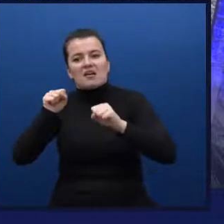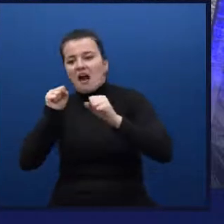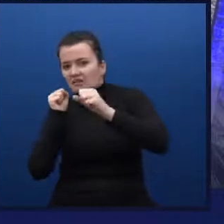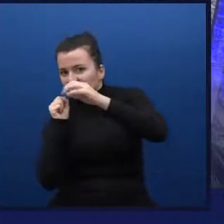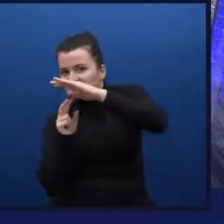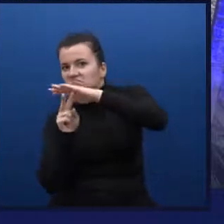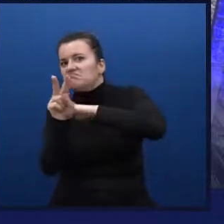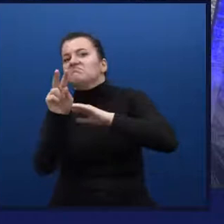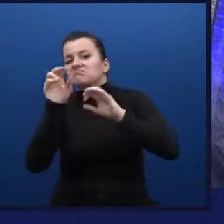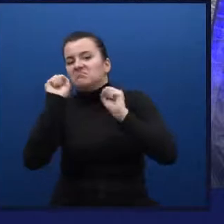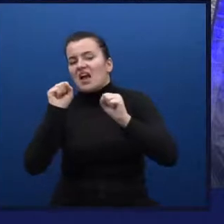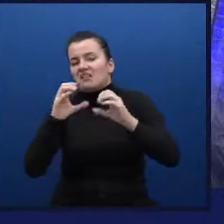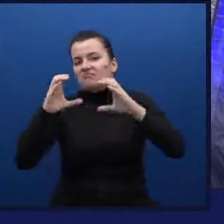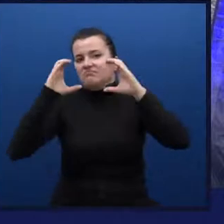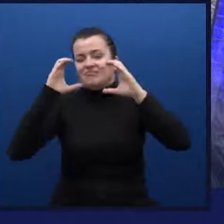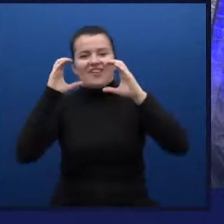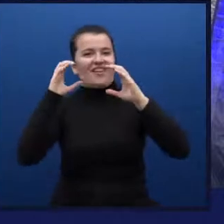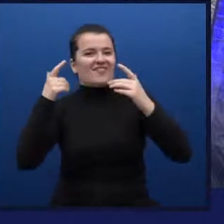Anthony, any thoughts?